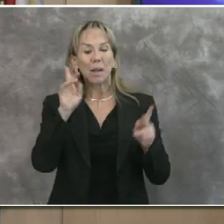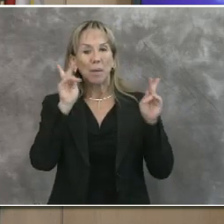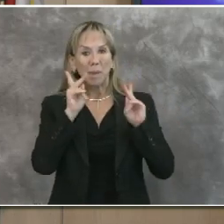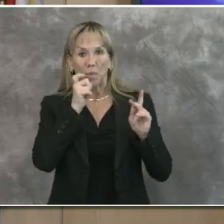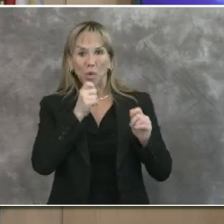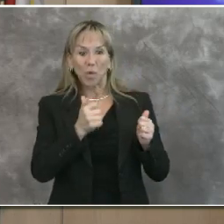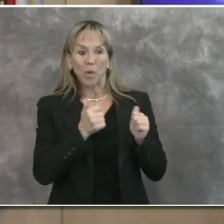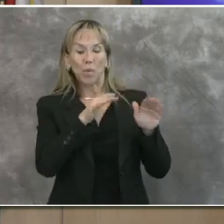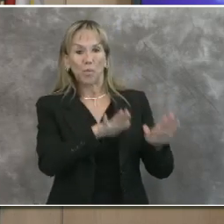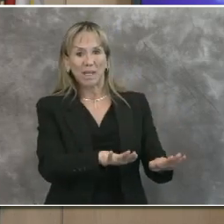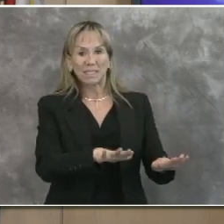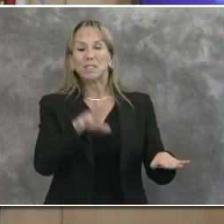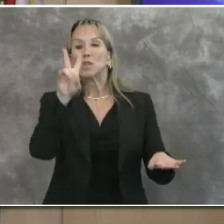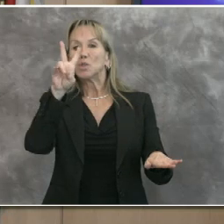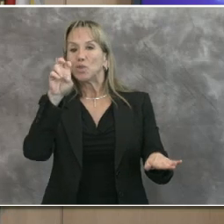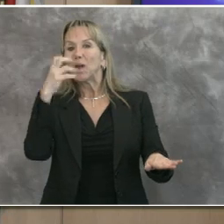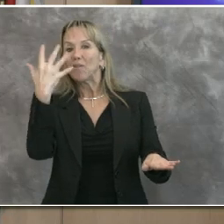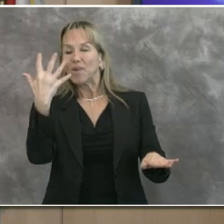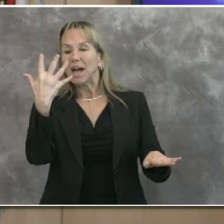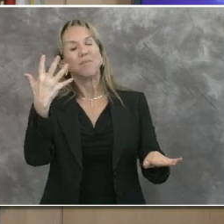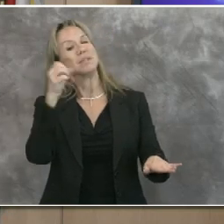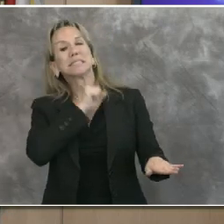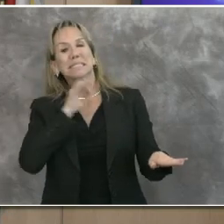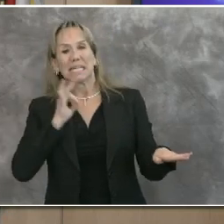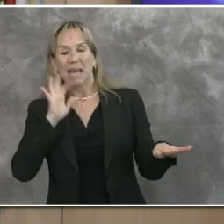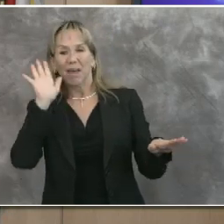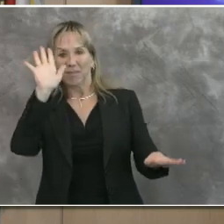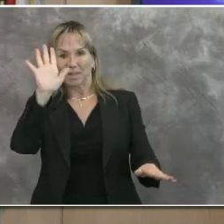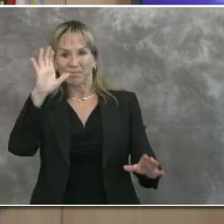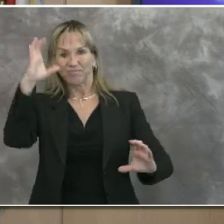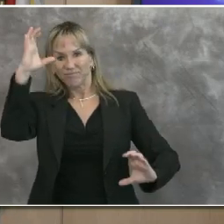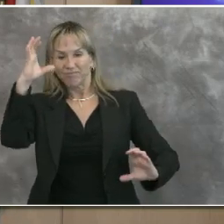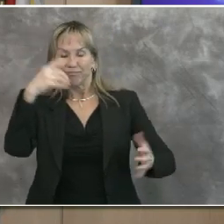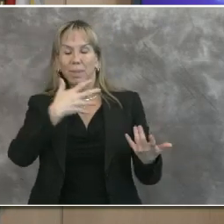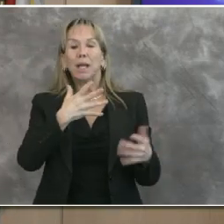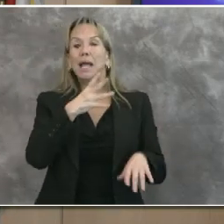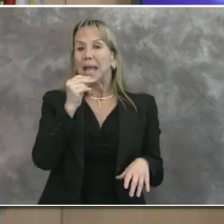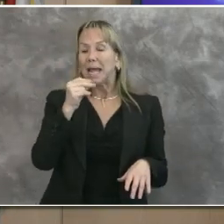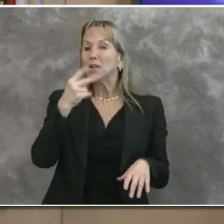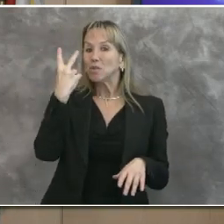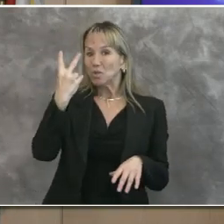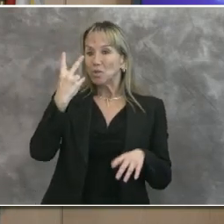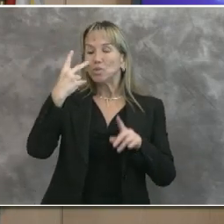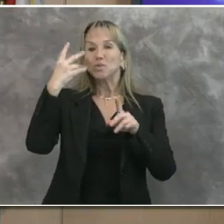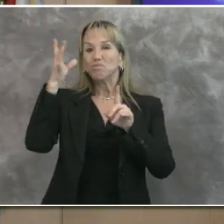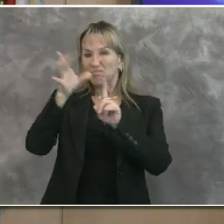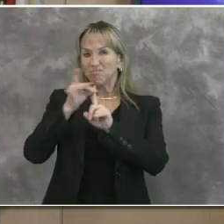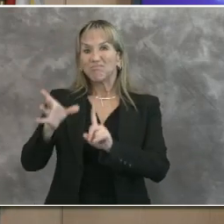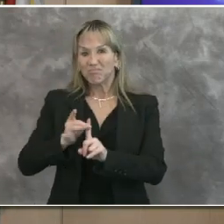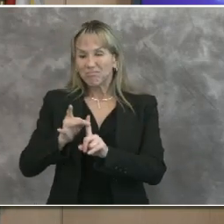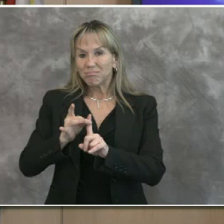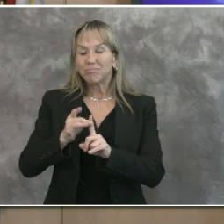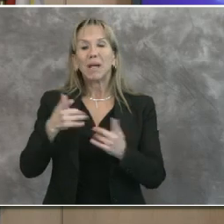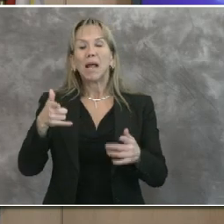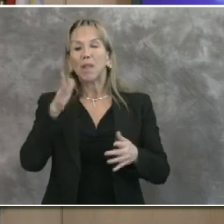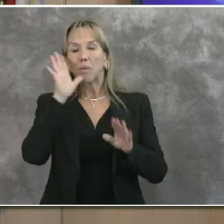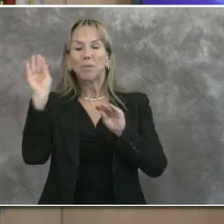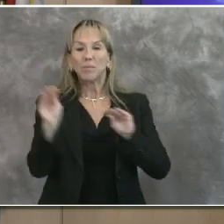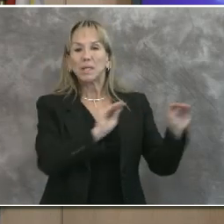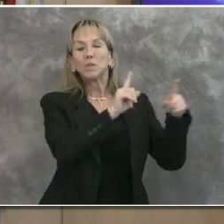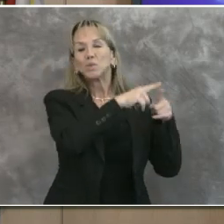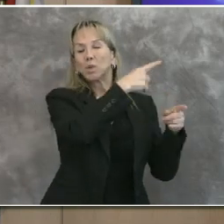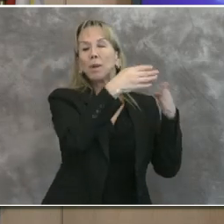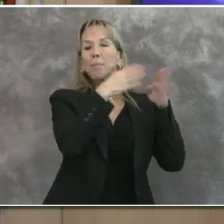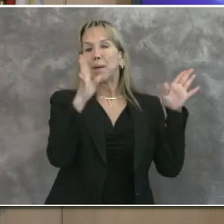and 205 staff. Out of those, as we announced this weekend, 2 have tested positive. Both of those individuals are moving into county public health